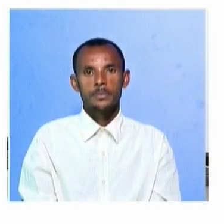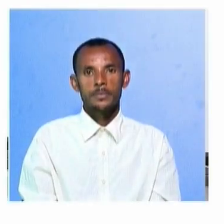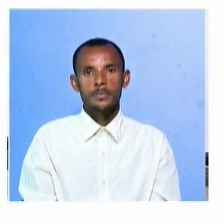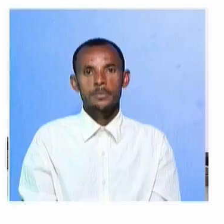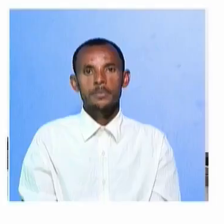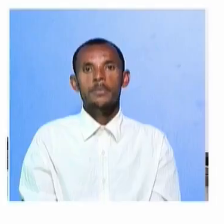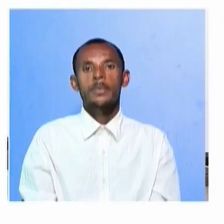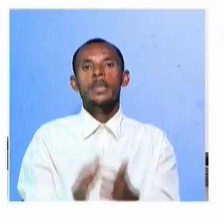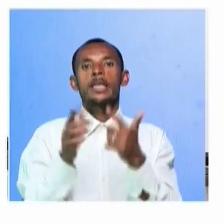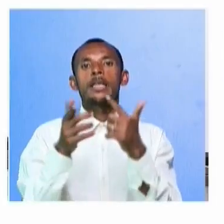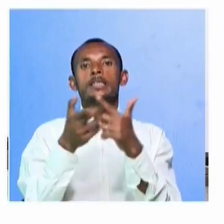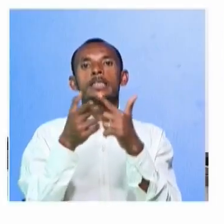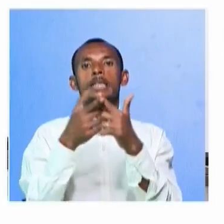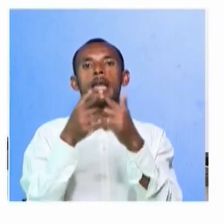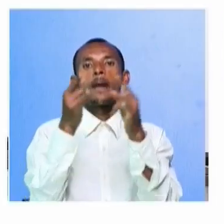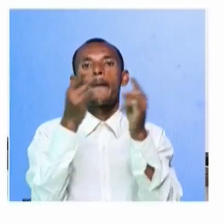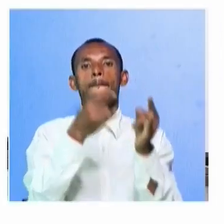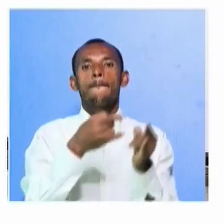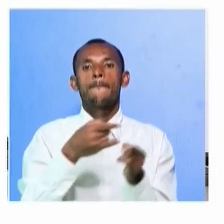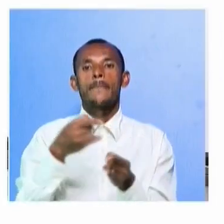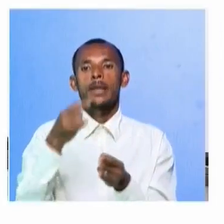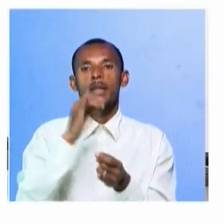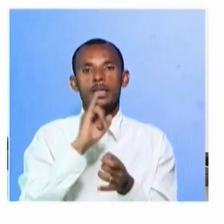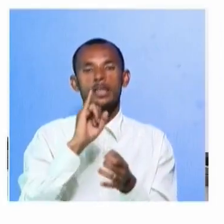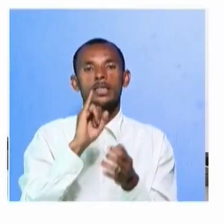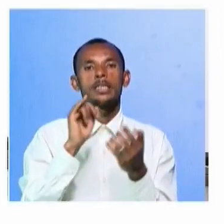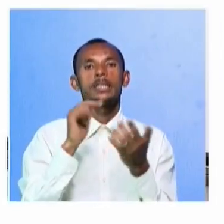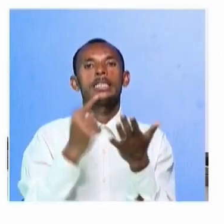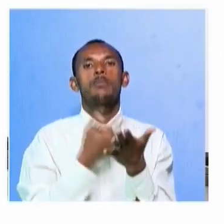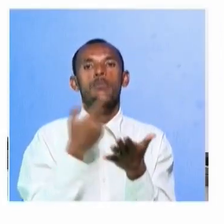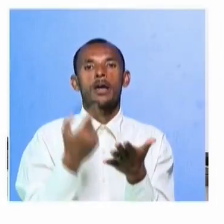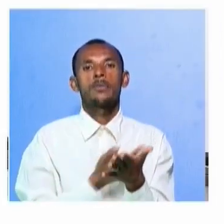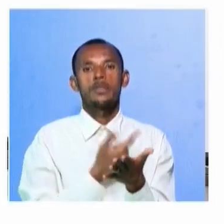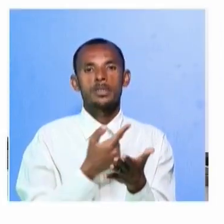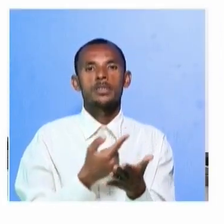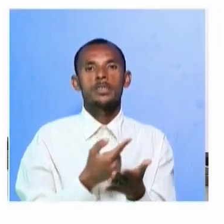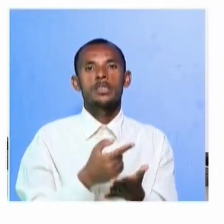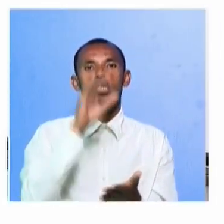So the second method is sometimes we call it the cross